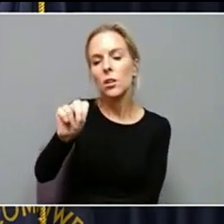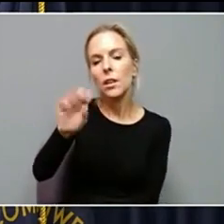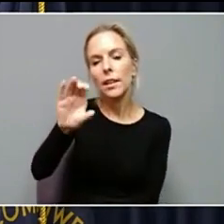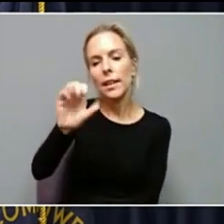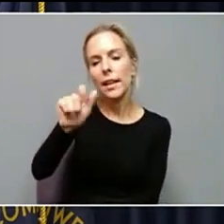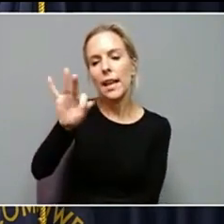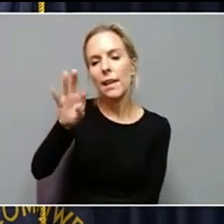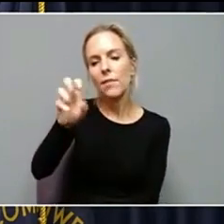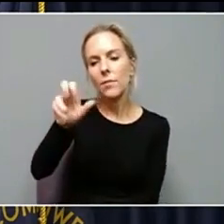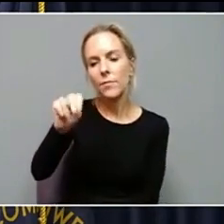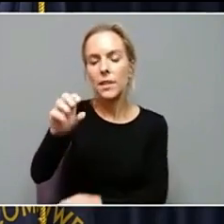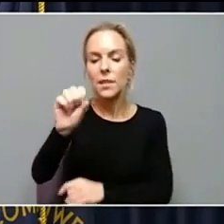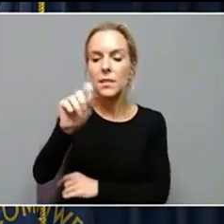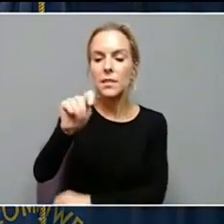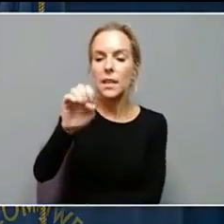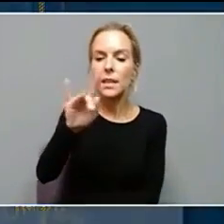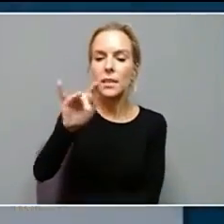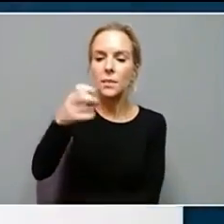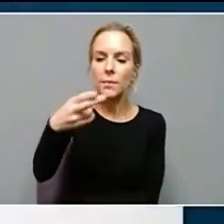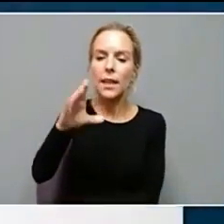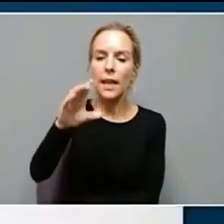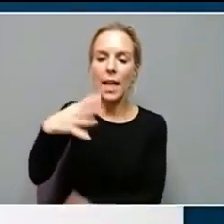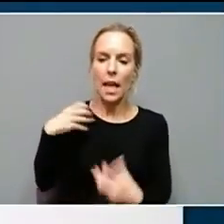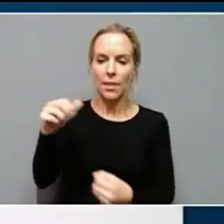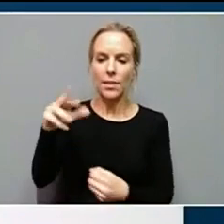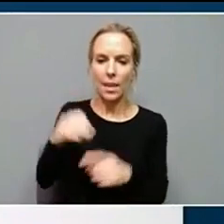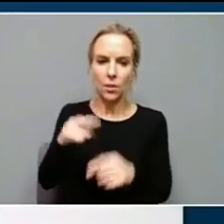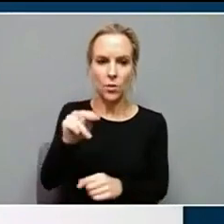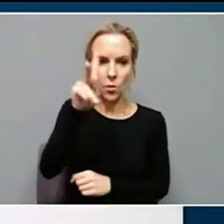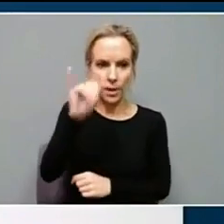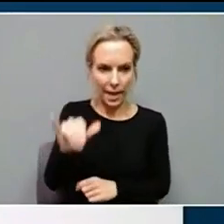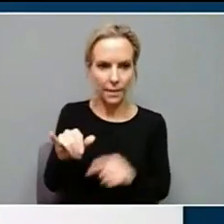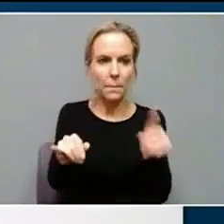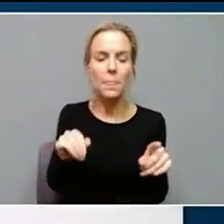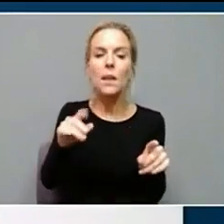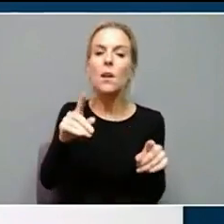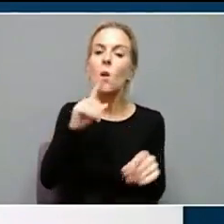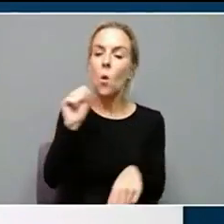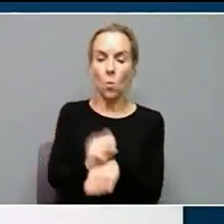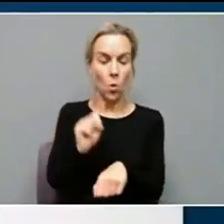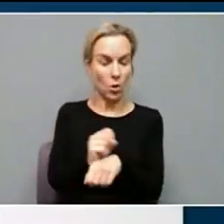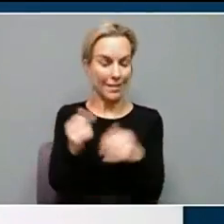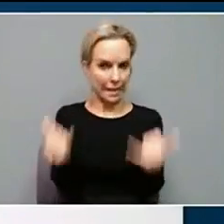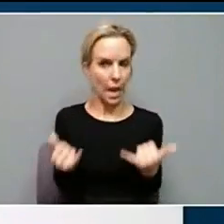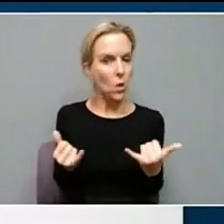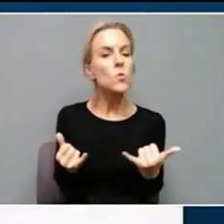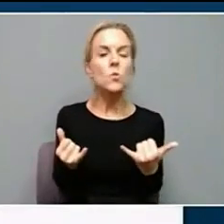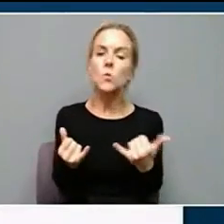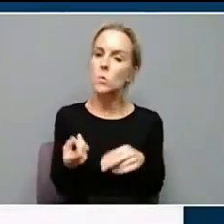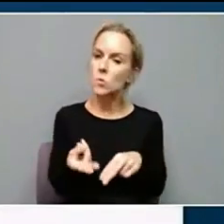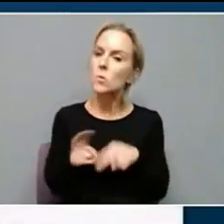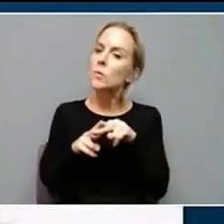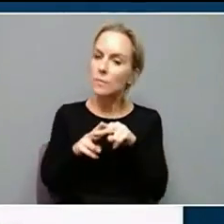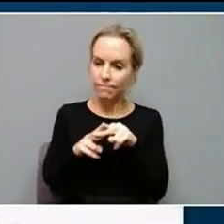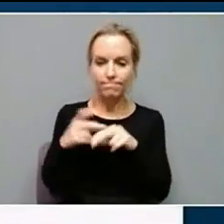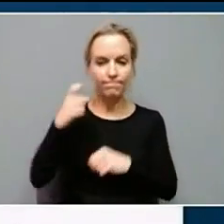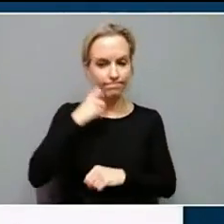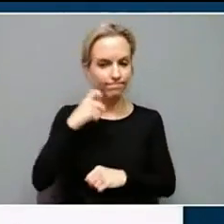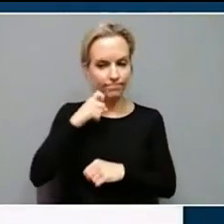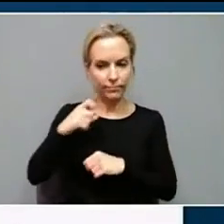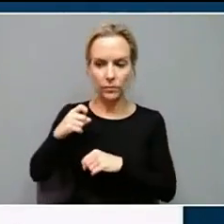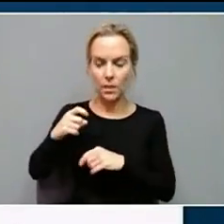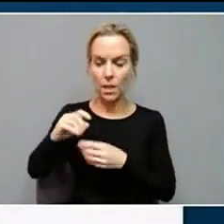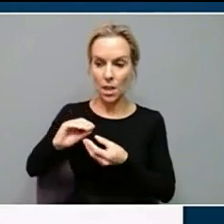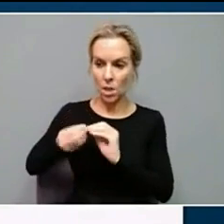Elizabeth Healthcare in Northern Kentucky. Work right now has definitely picked up in the last few months. When the numbers started